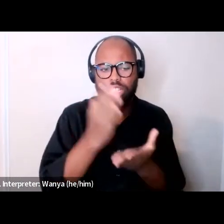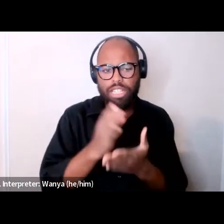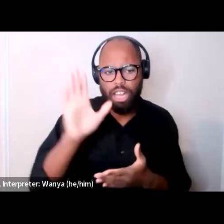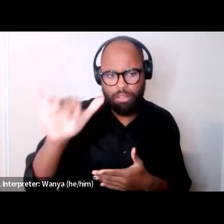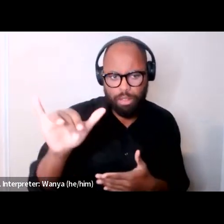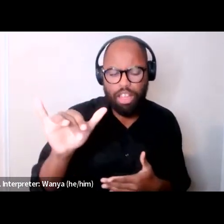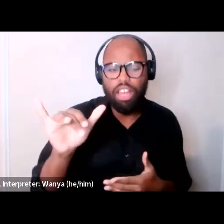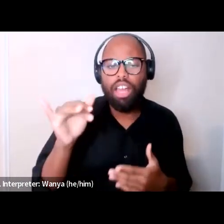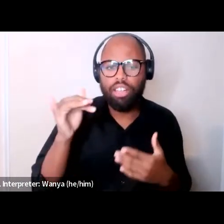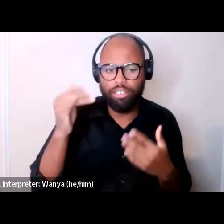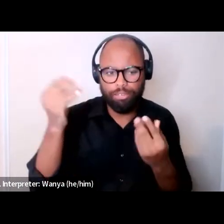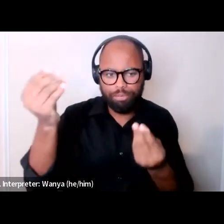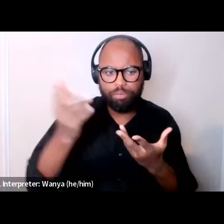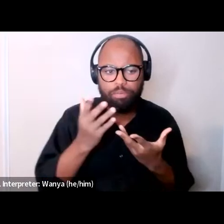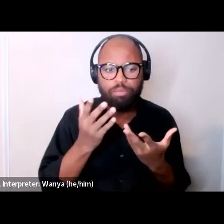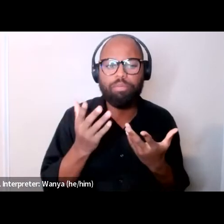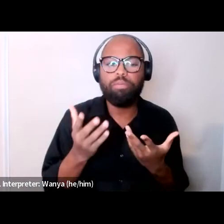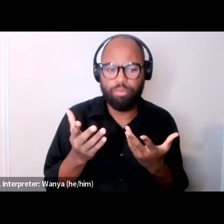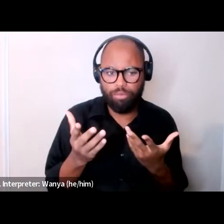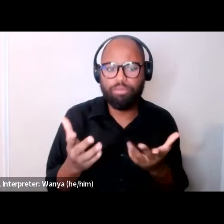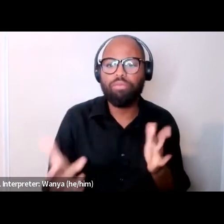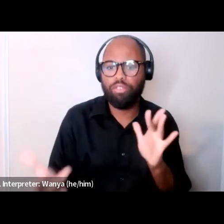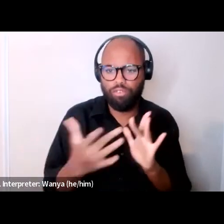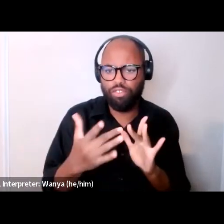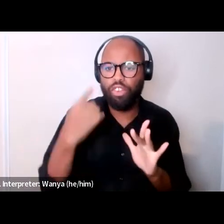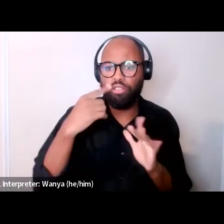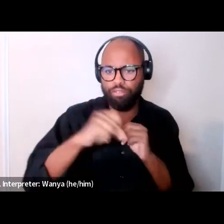of our literature and help spread it.